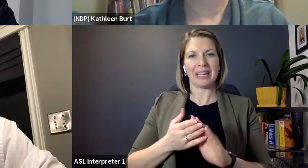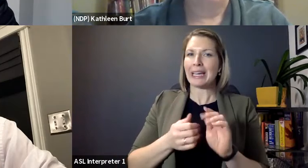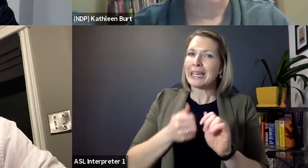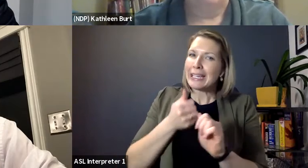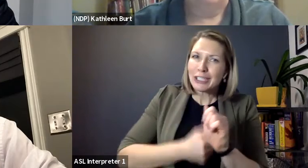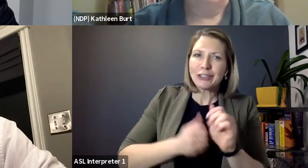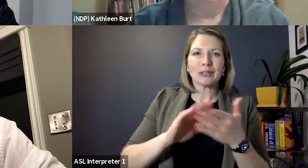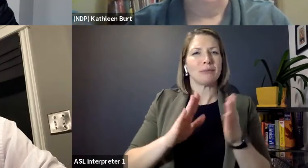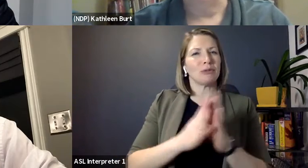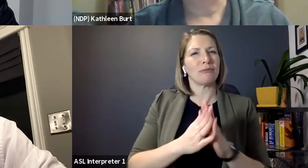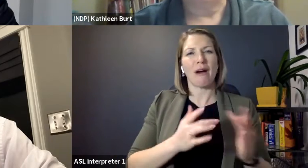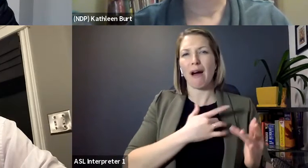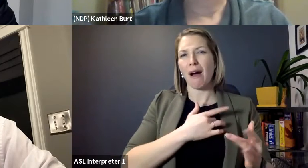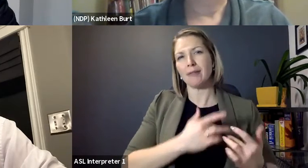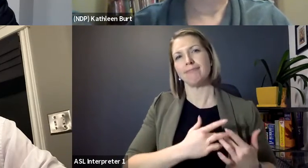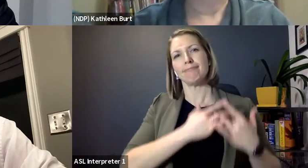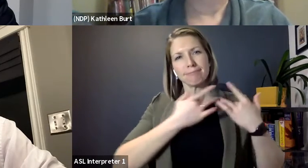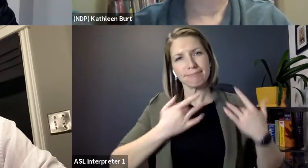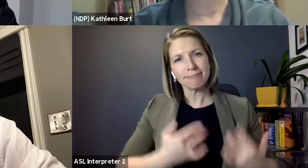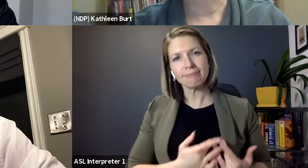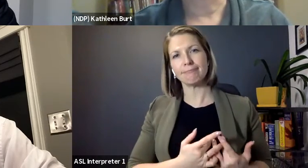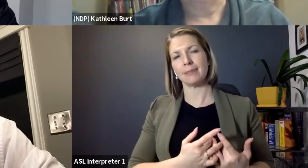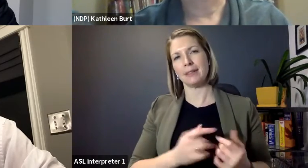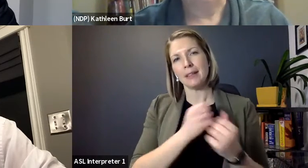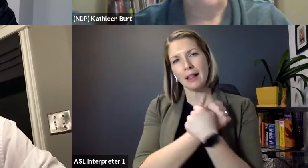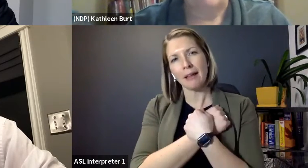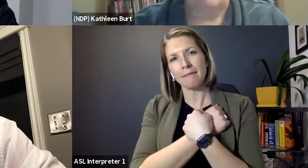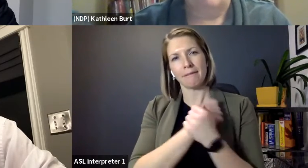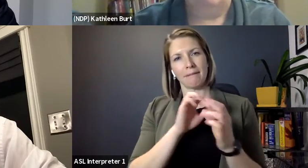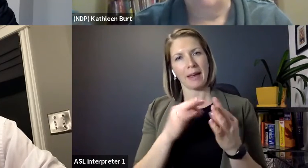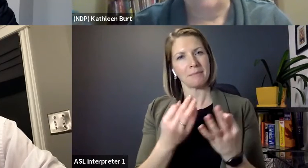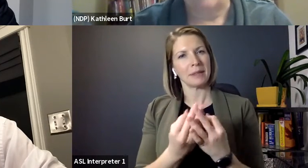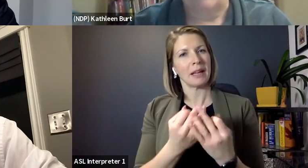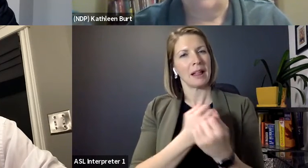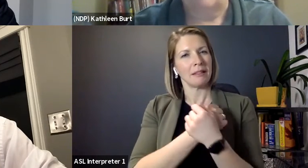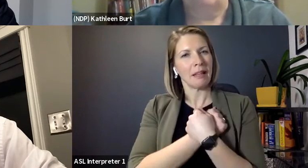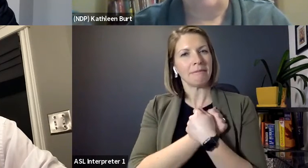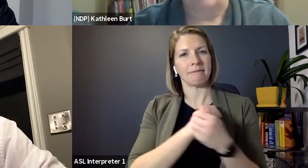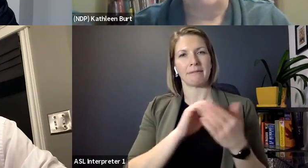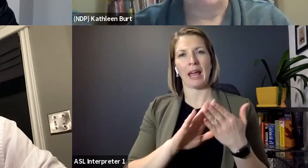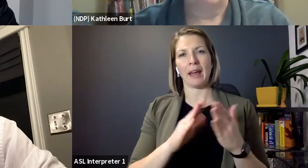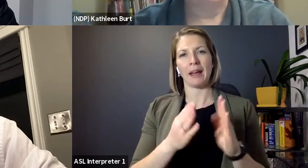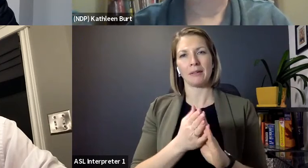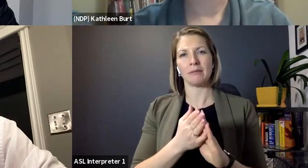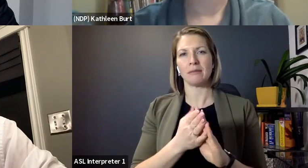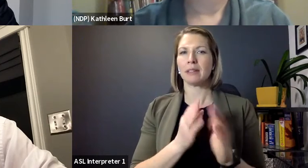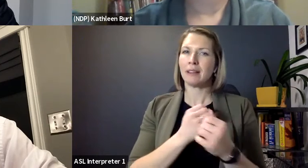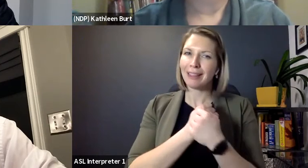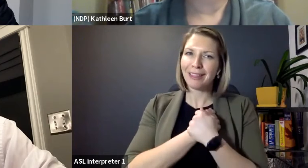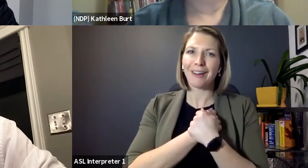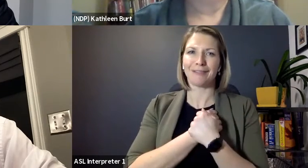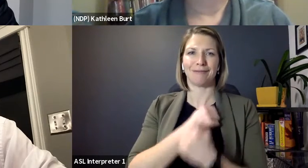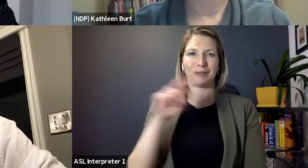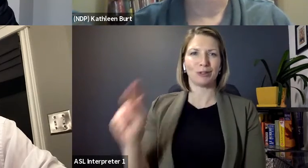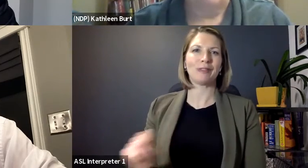good-hearted people who love their families, love their neighborhoods, love their province.